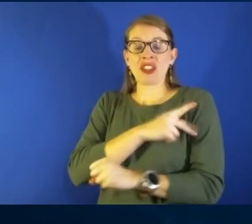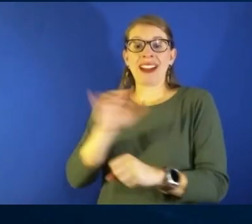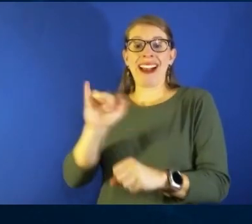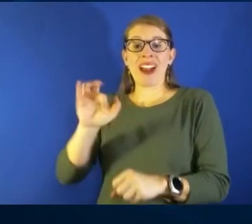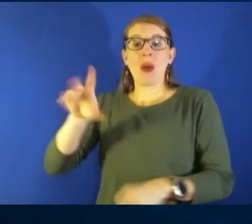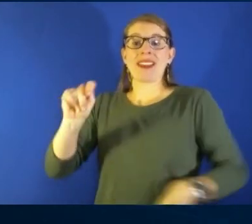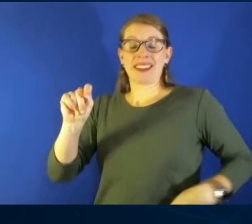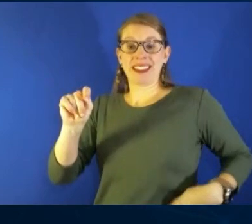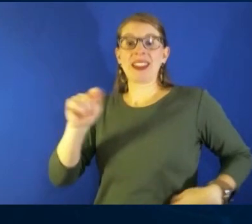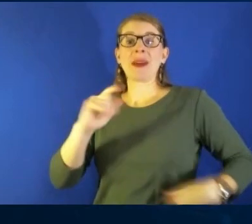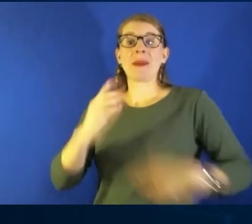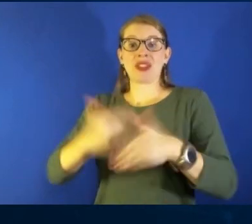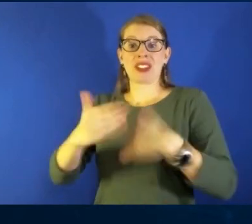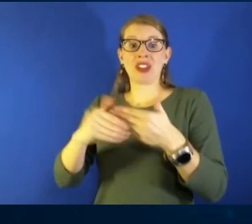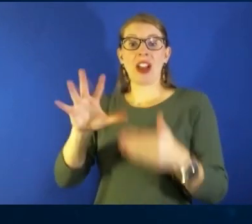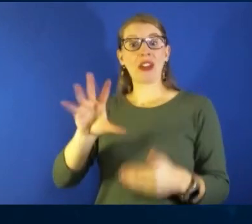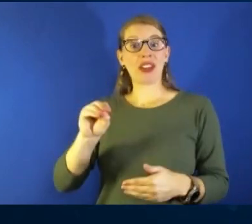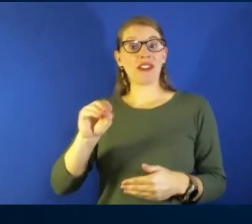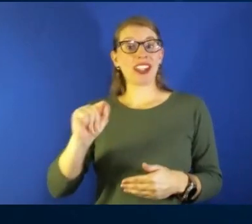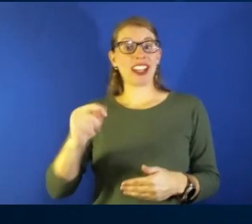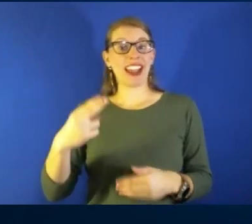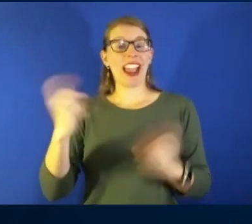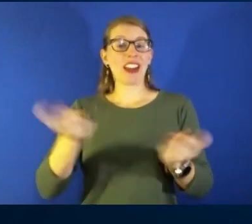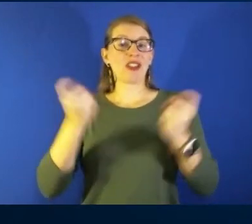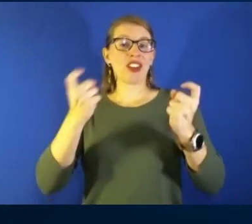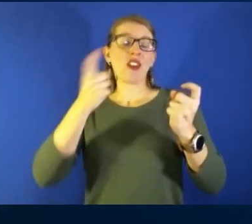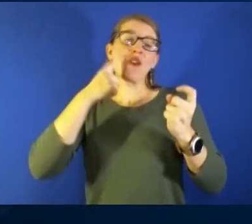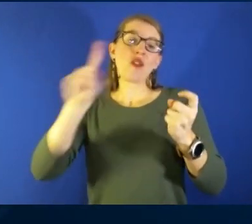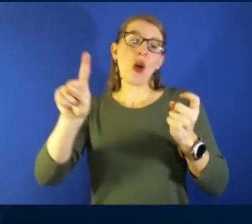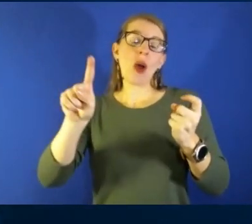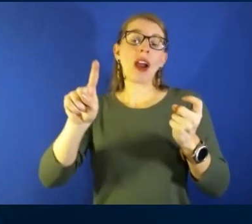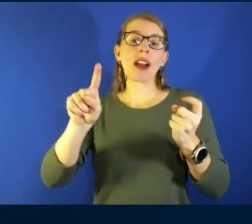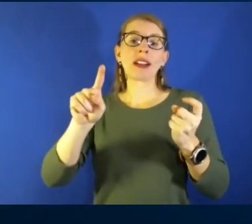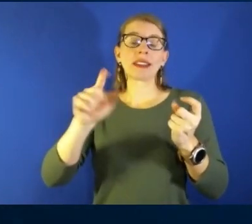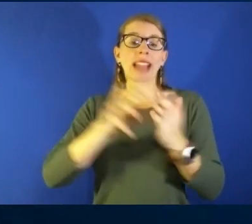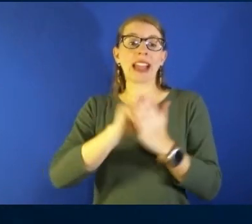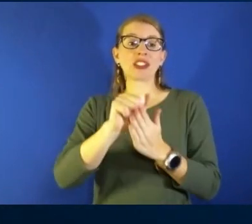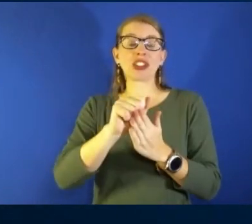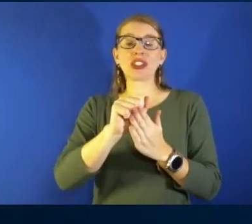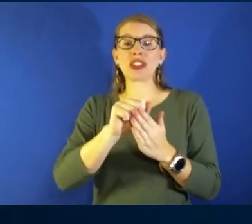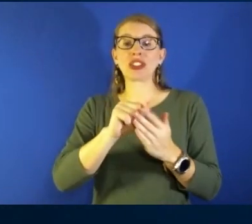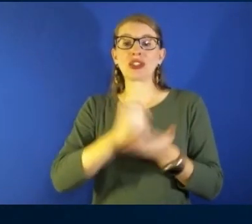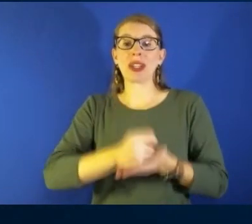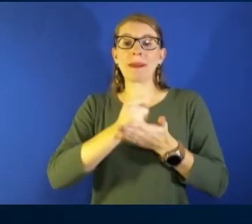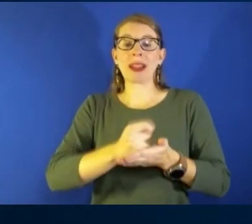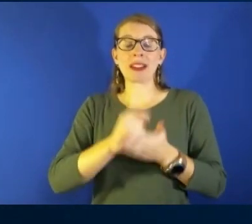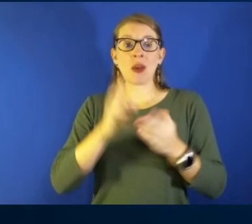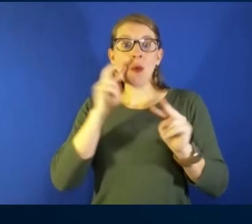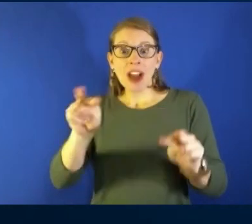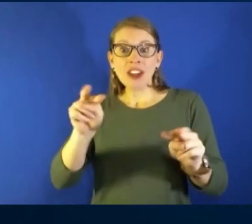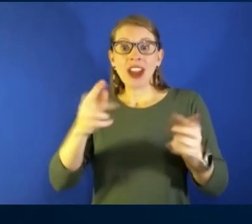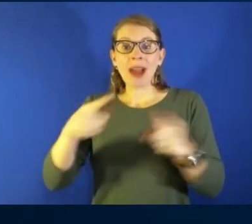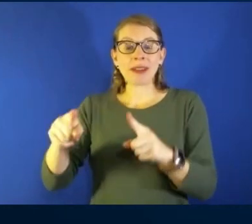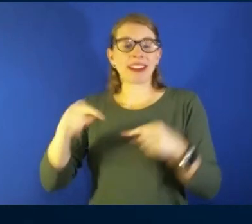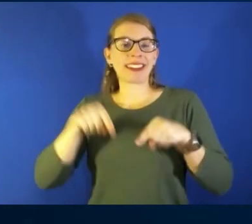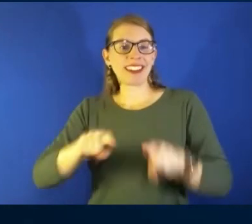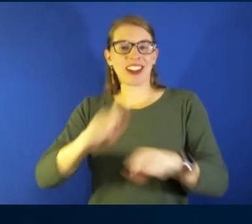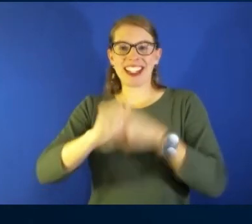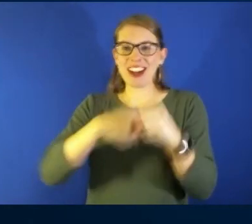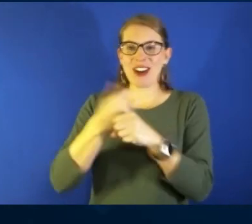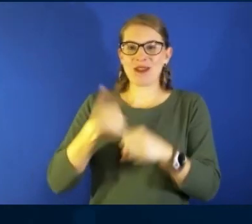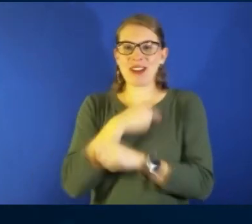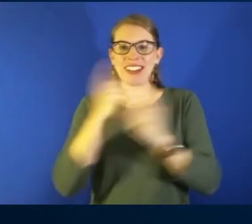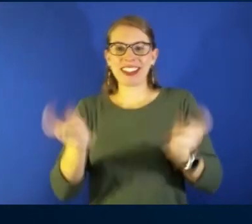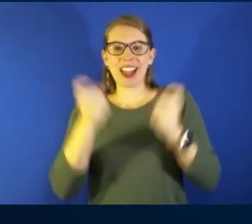year anniversary of cancer treatments, Dr. Lindstrom. And just to watch this happening during a year that we're celebrating all